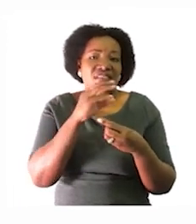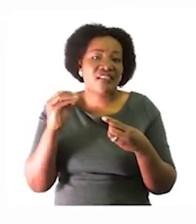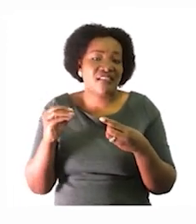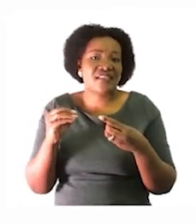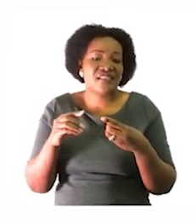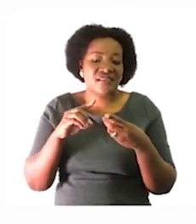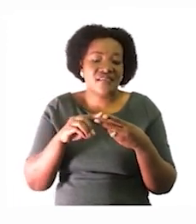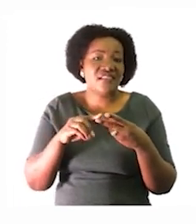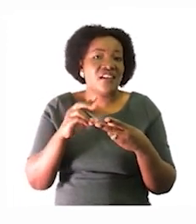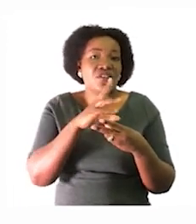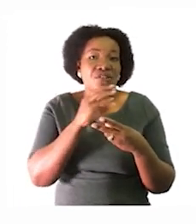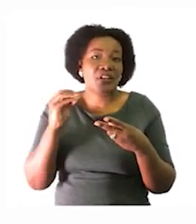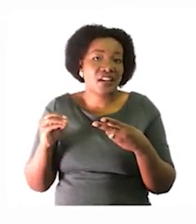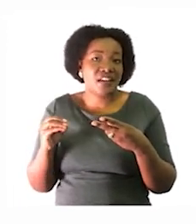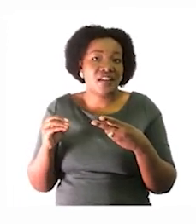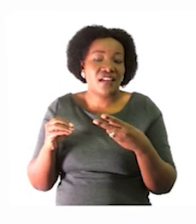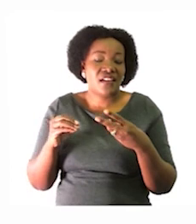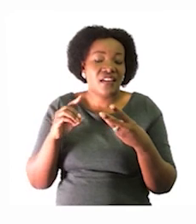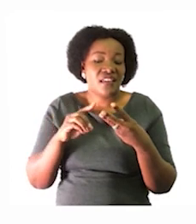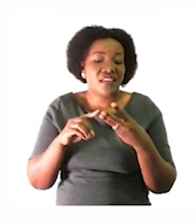stall $20,